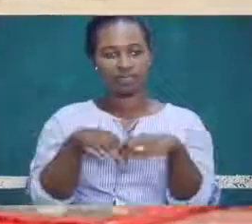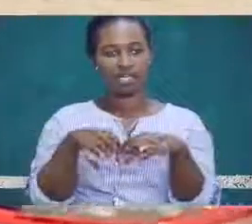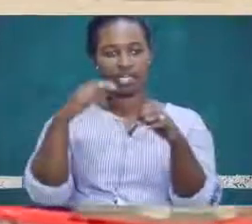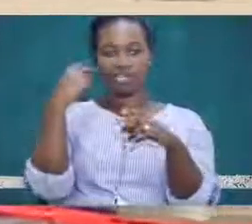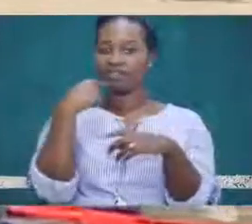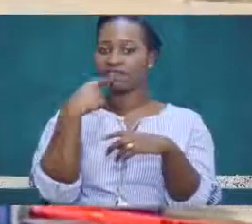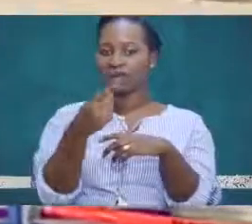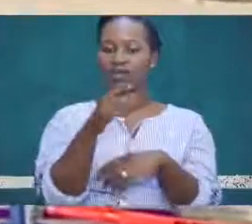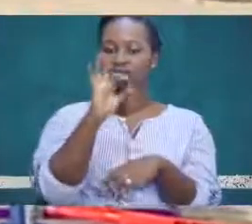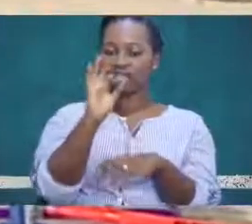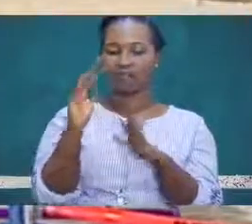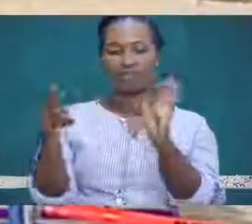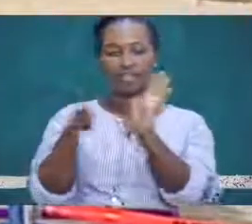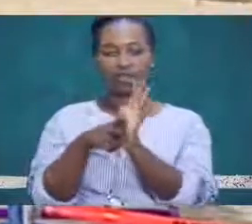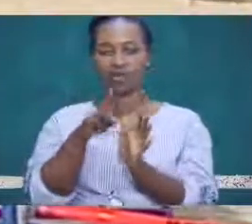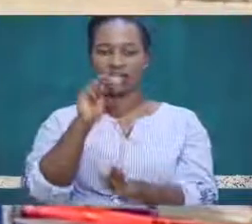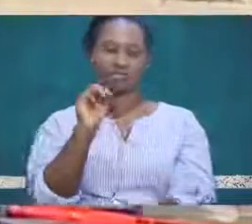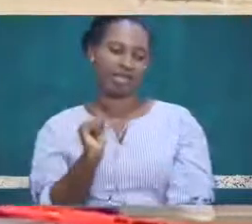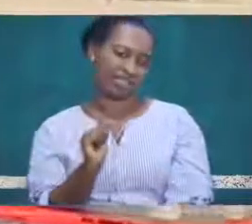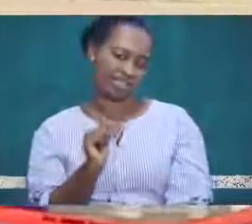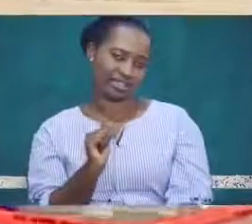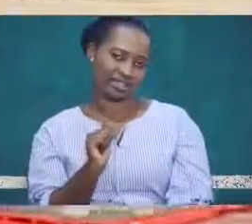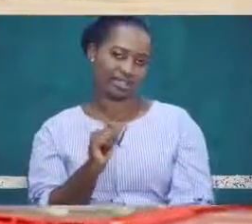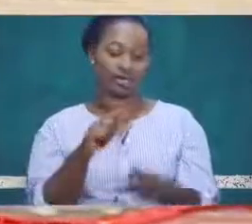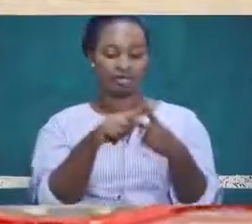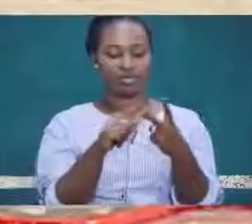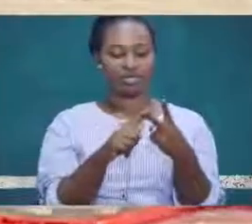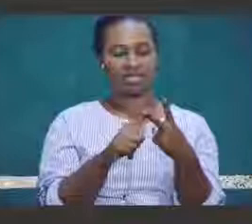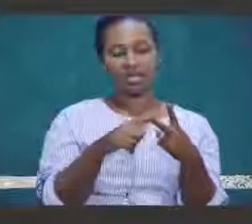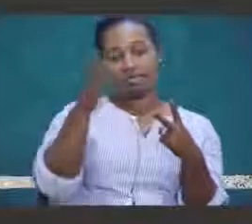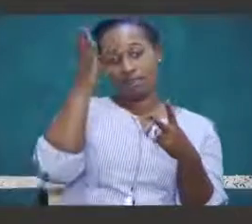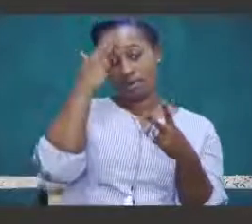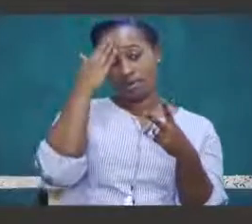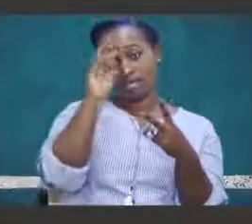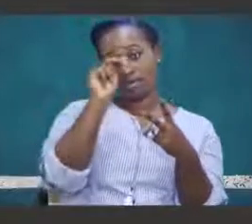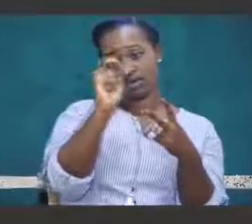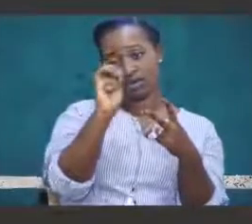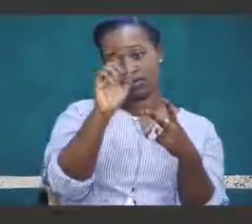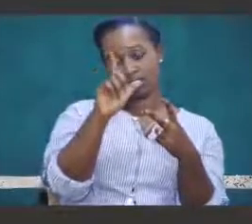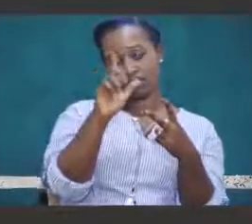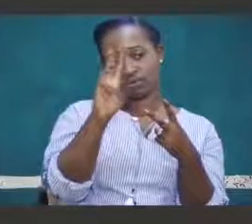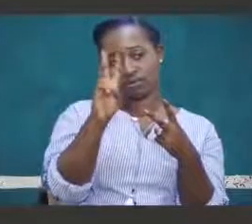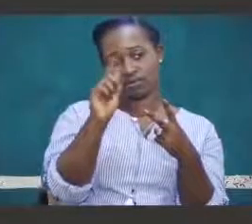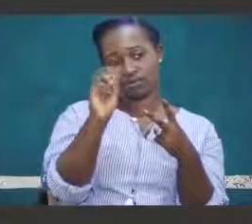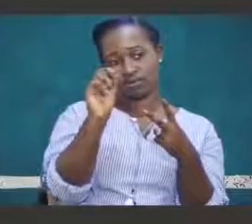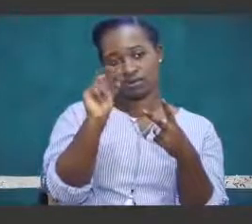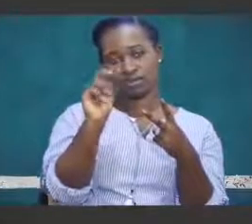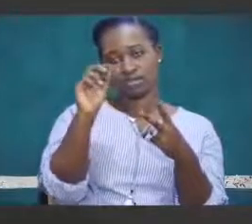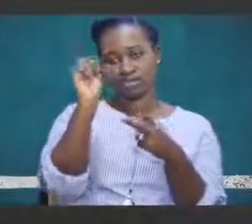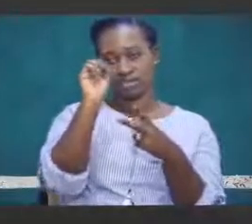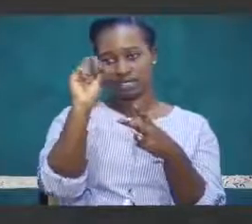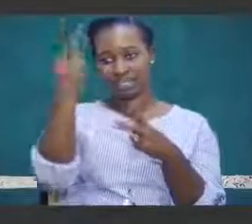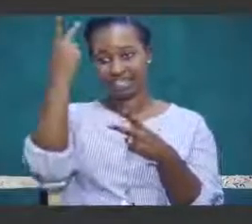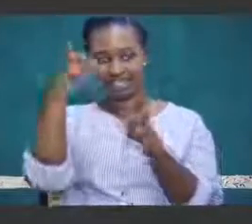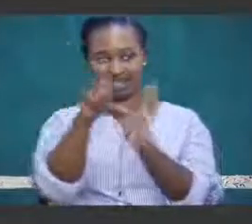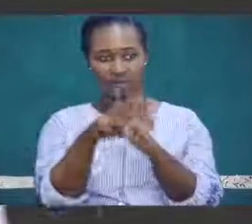state Newton's second law of motion and use the formula F equals ma. And also today we